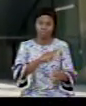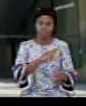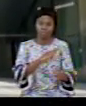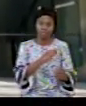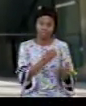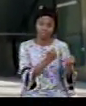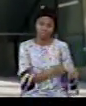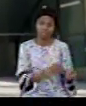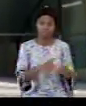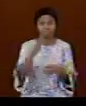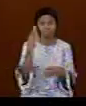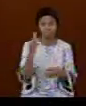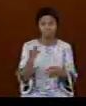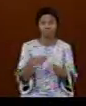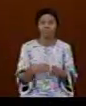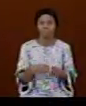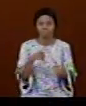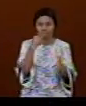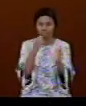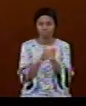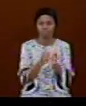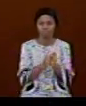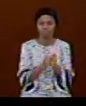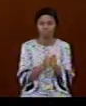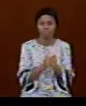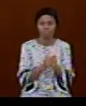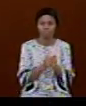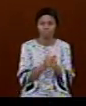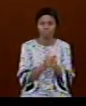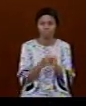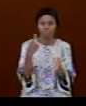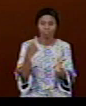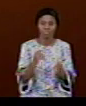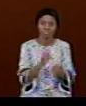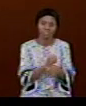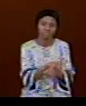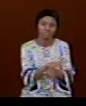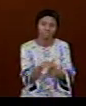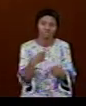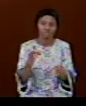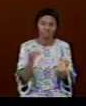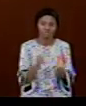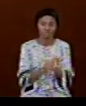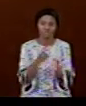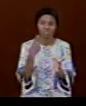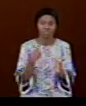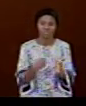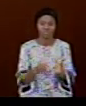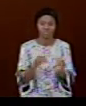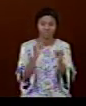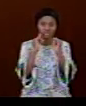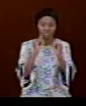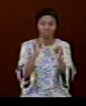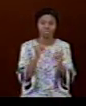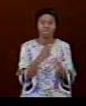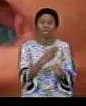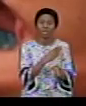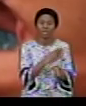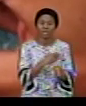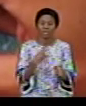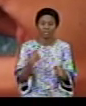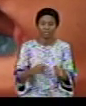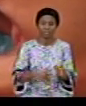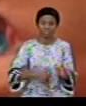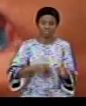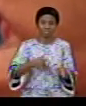of the way God has set me to be faithful, then the influence of that, the instruction from that, the passion from that, the